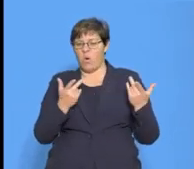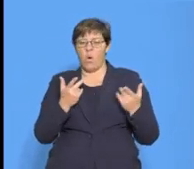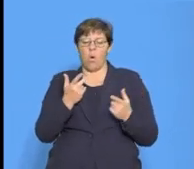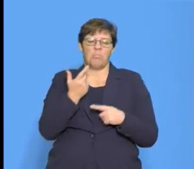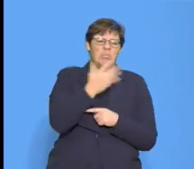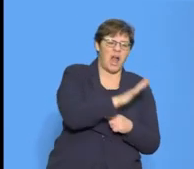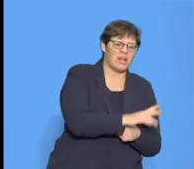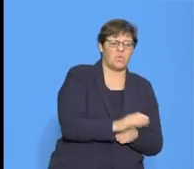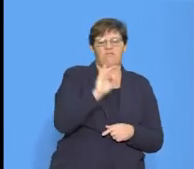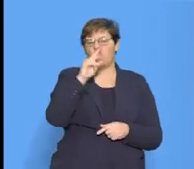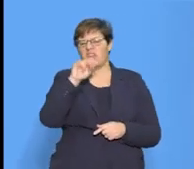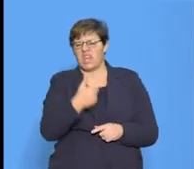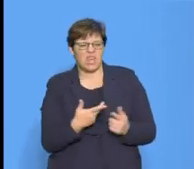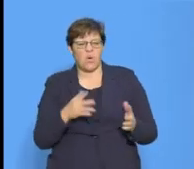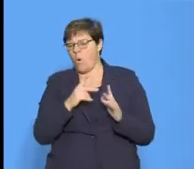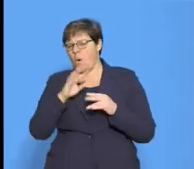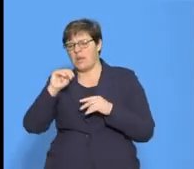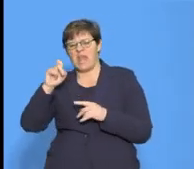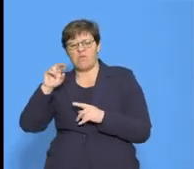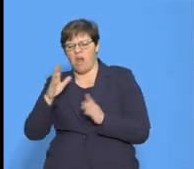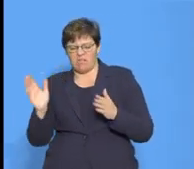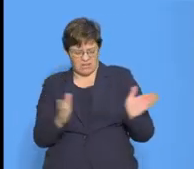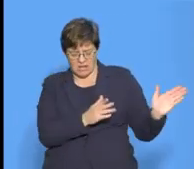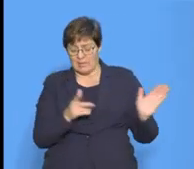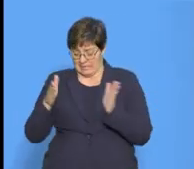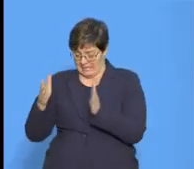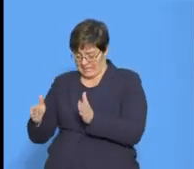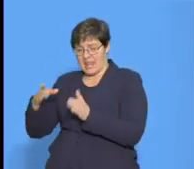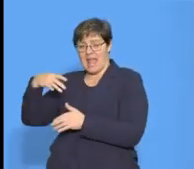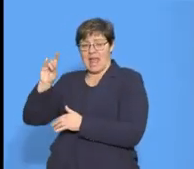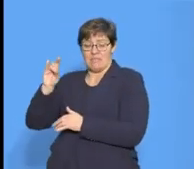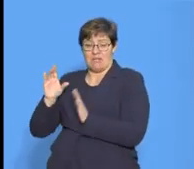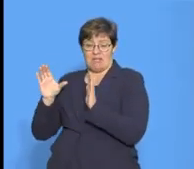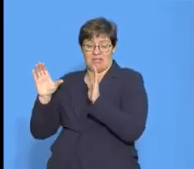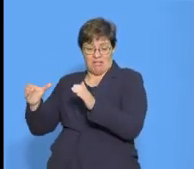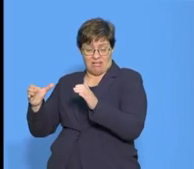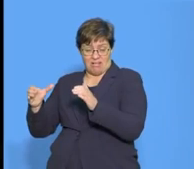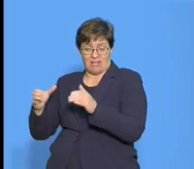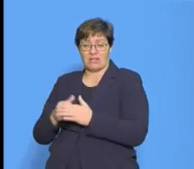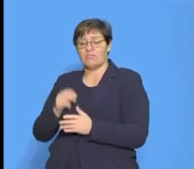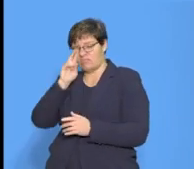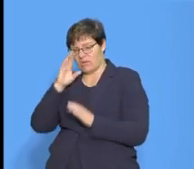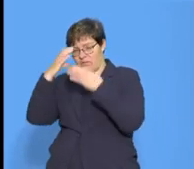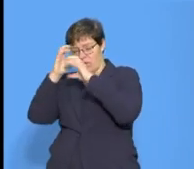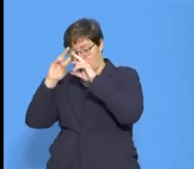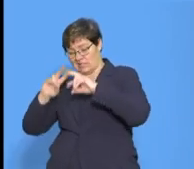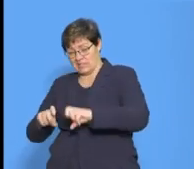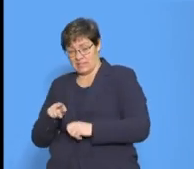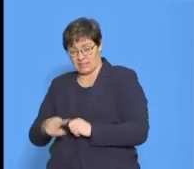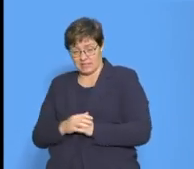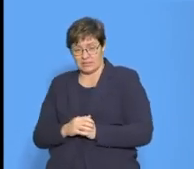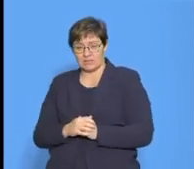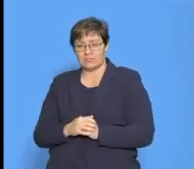plant kingdom or fungi or Monera or Protista. And we have a look at, we're going to look specifically at